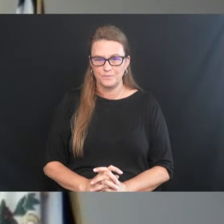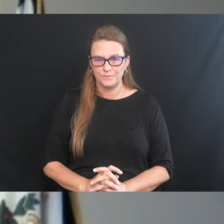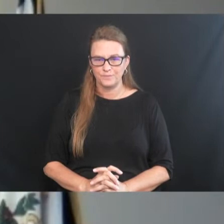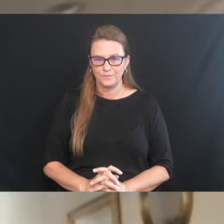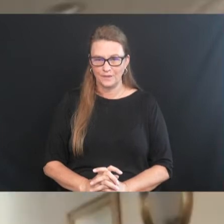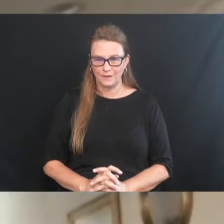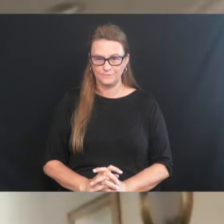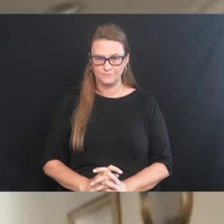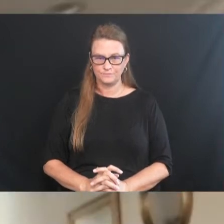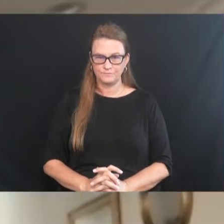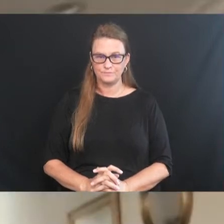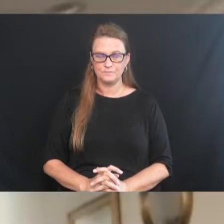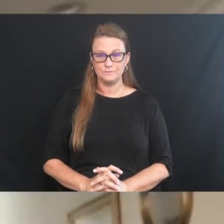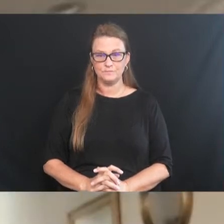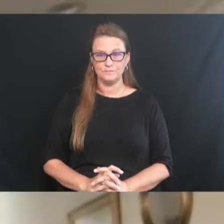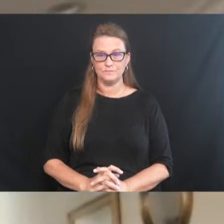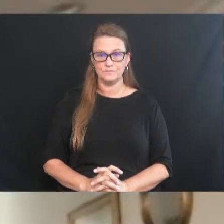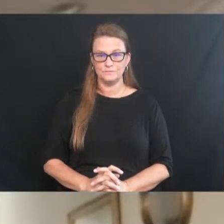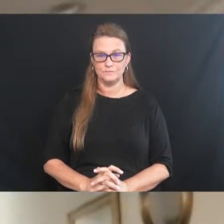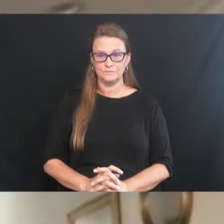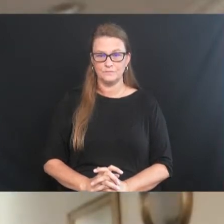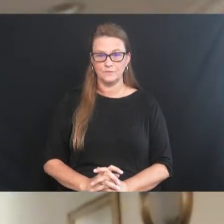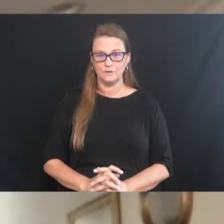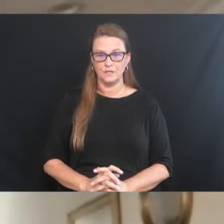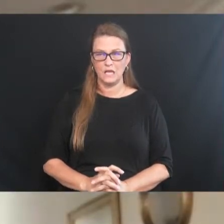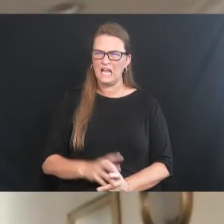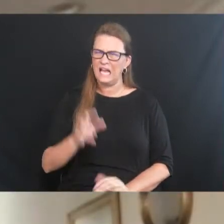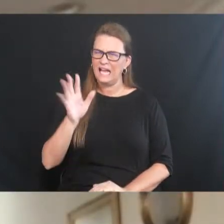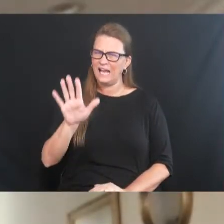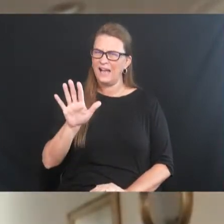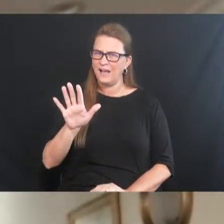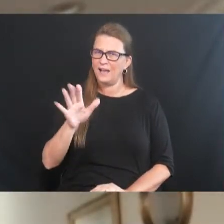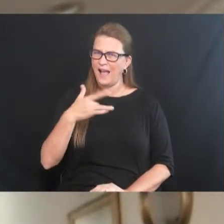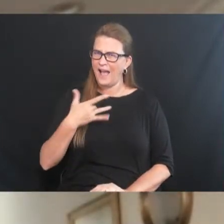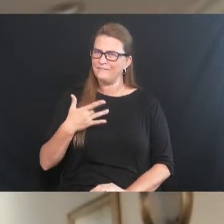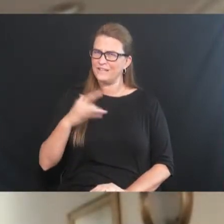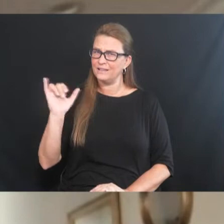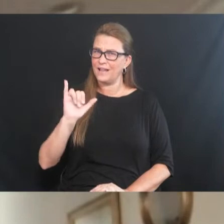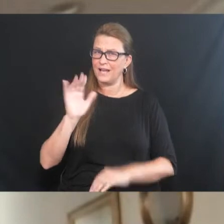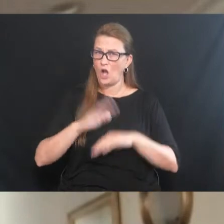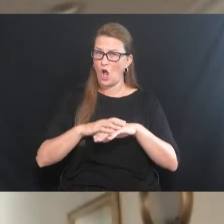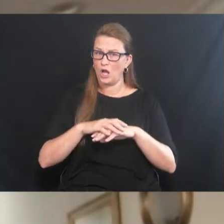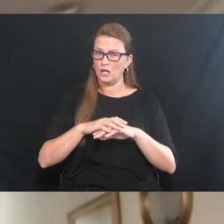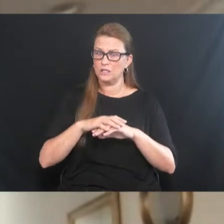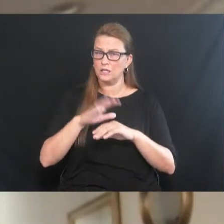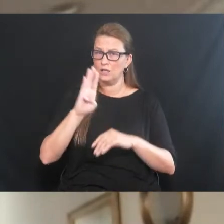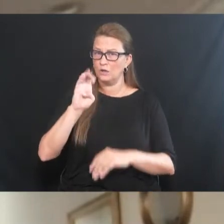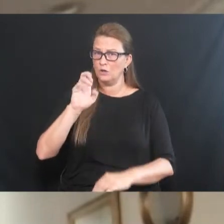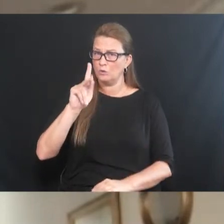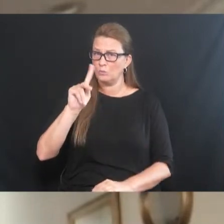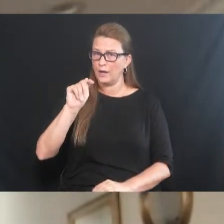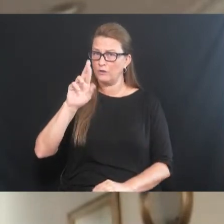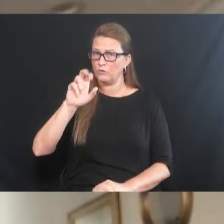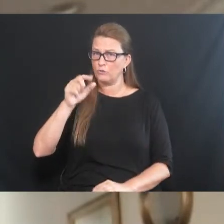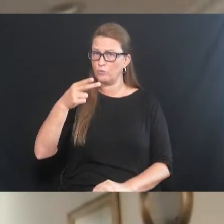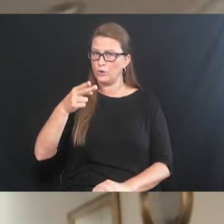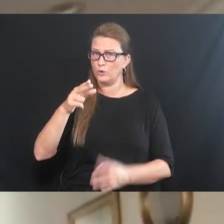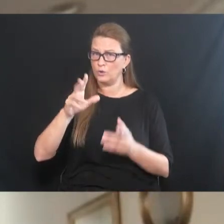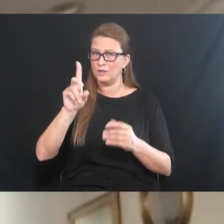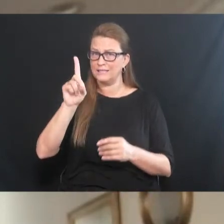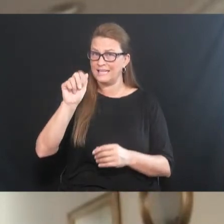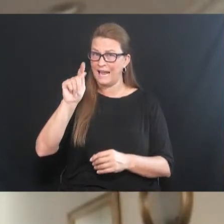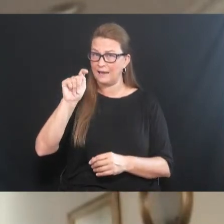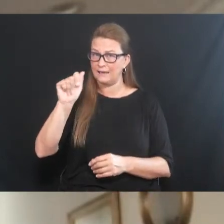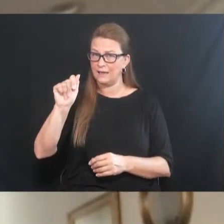if I'm not mistaken, actually, if you go on the website, under breakthrough data on the